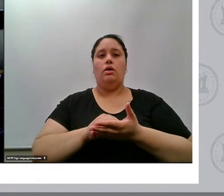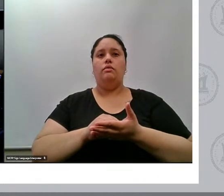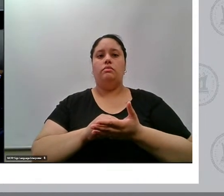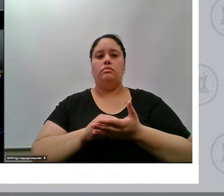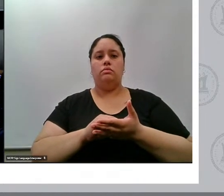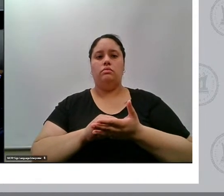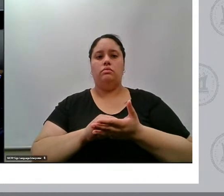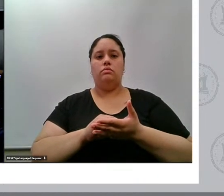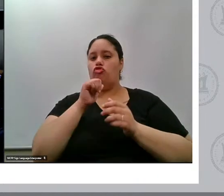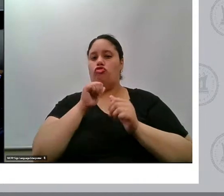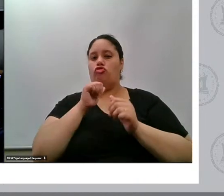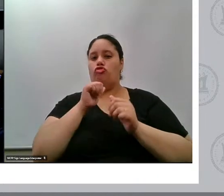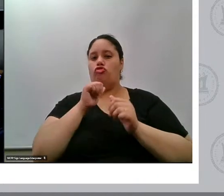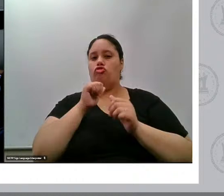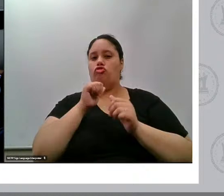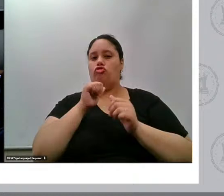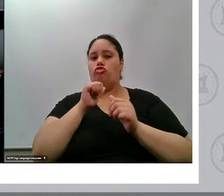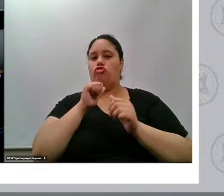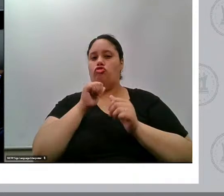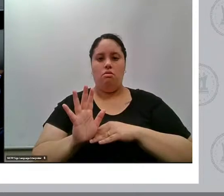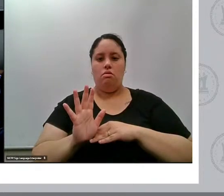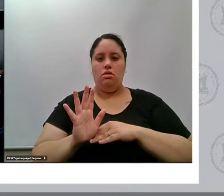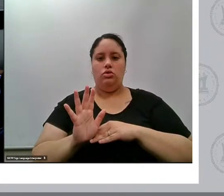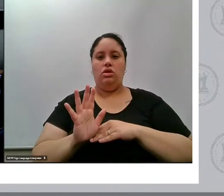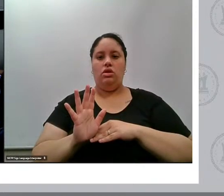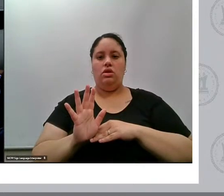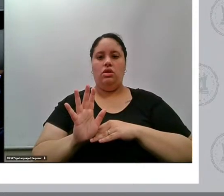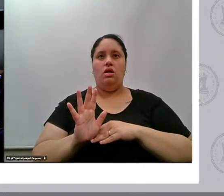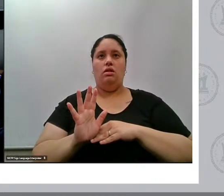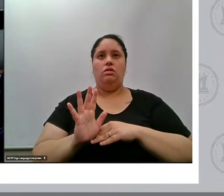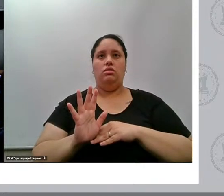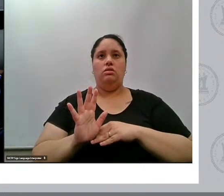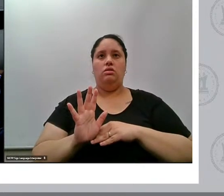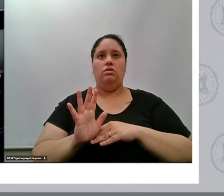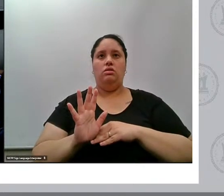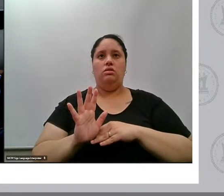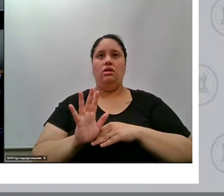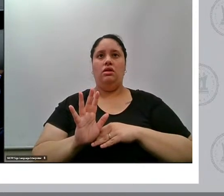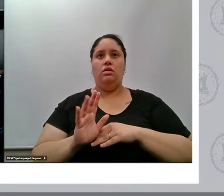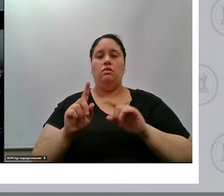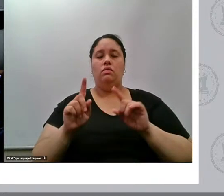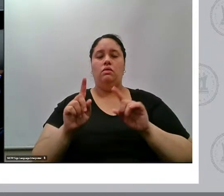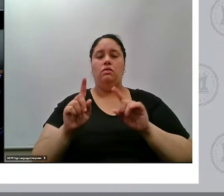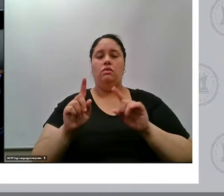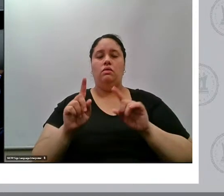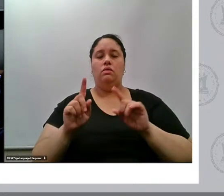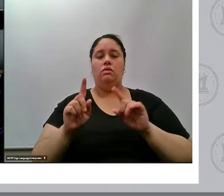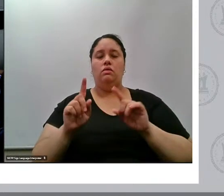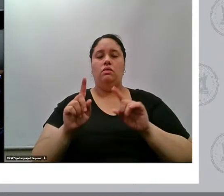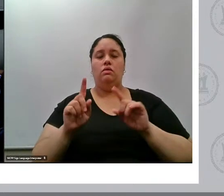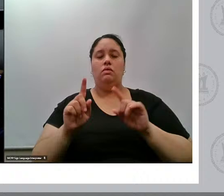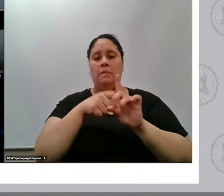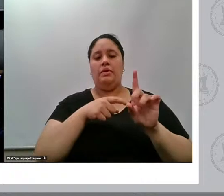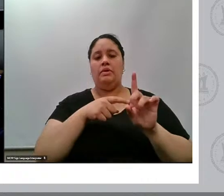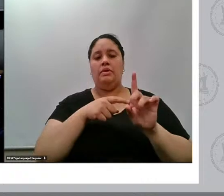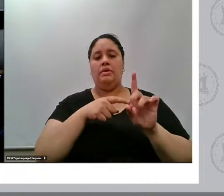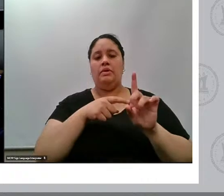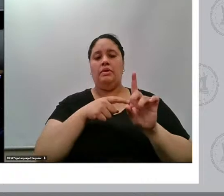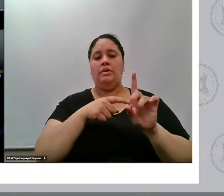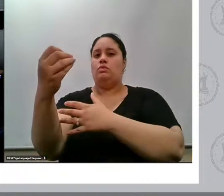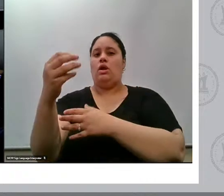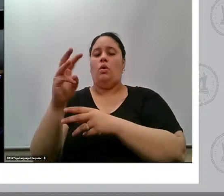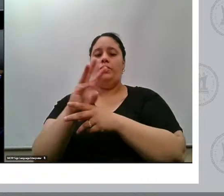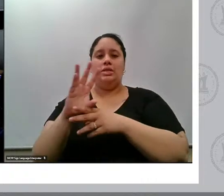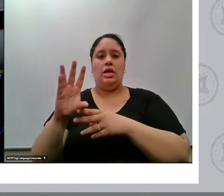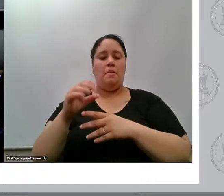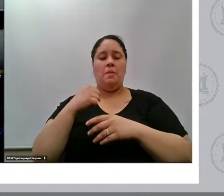it's not a follow-up question. I think on the first, on the question of the person staying out of the Western Cape, I didn't,